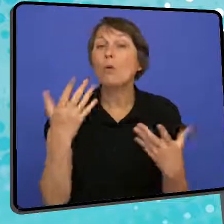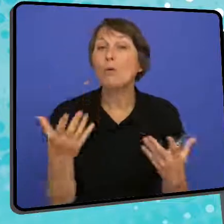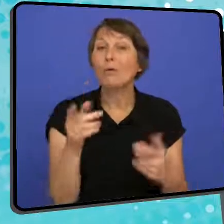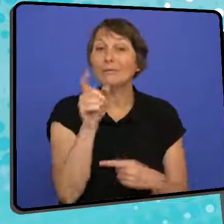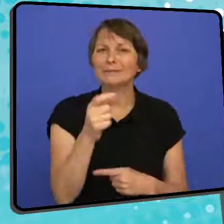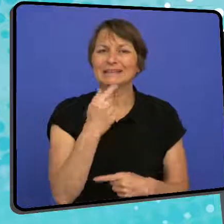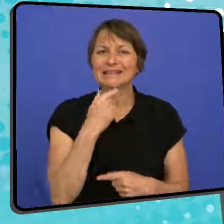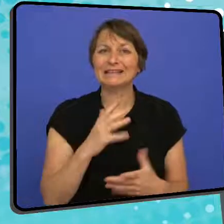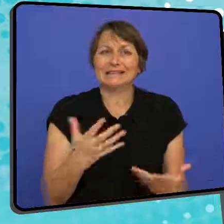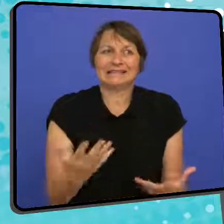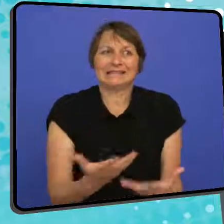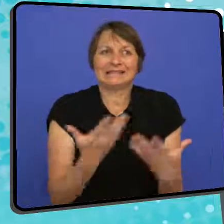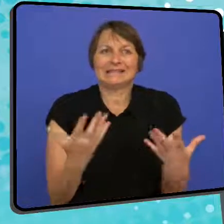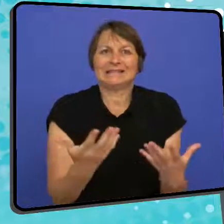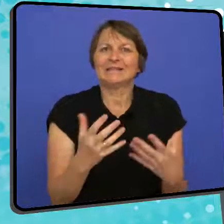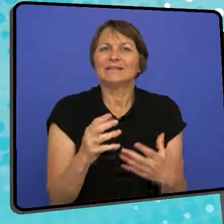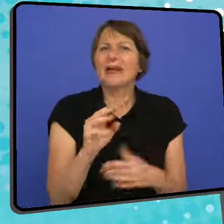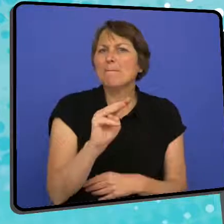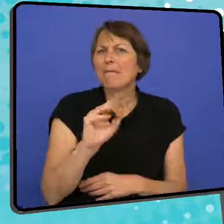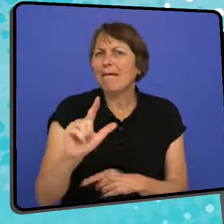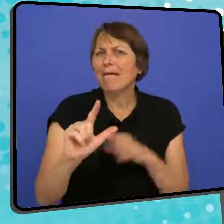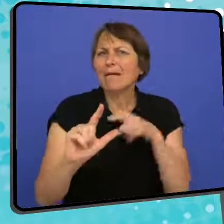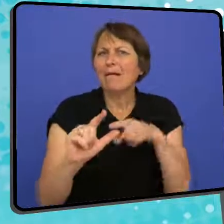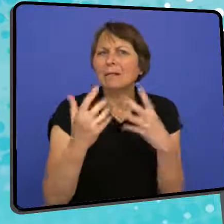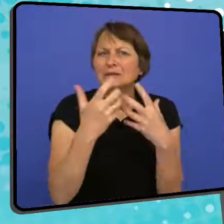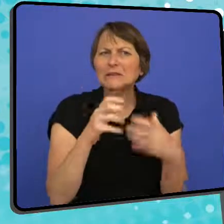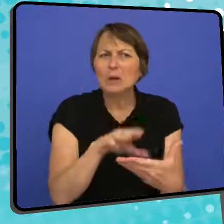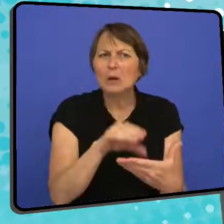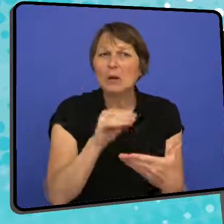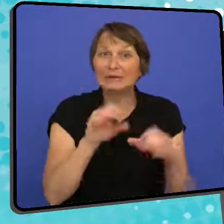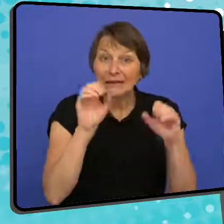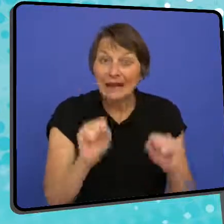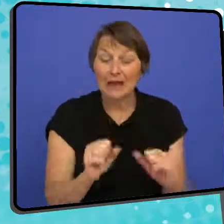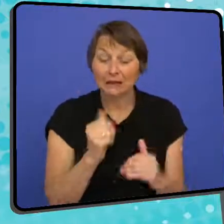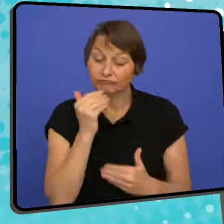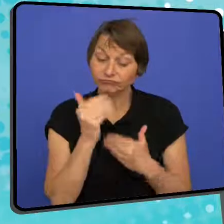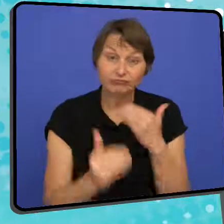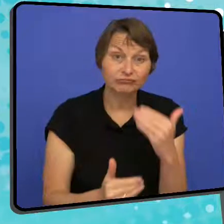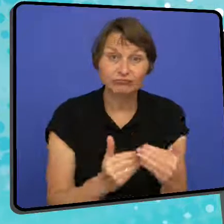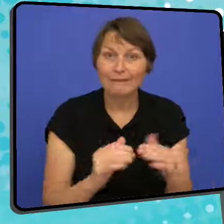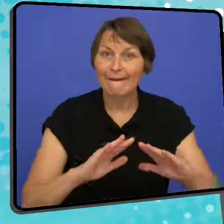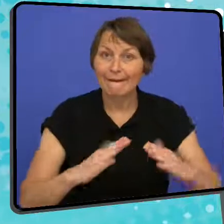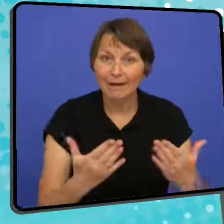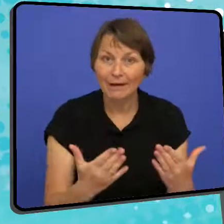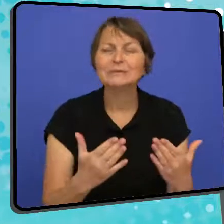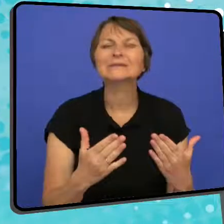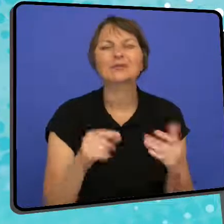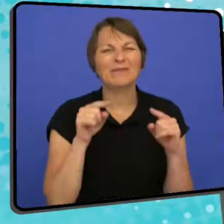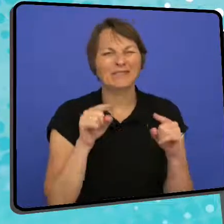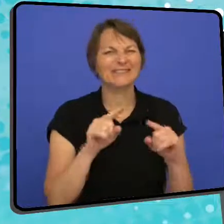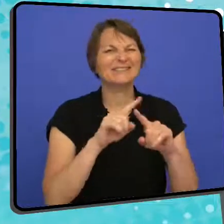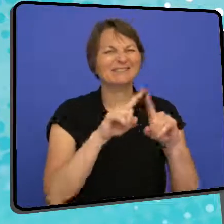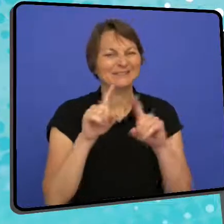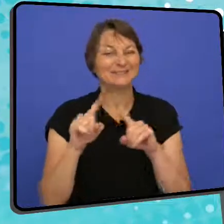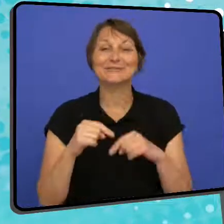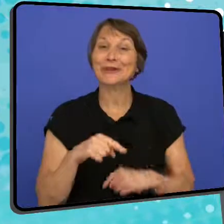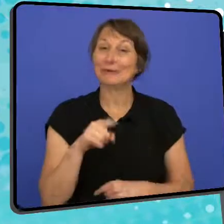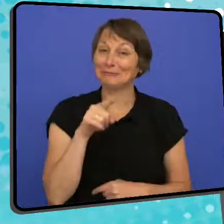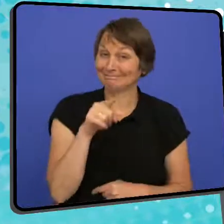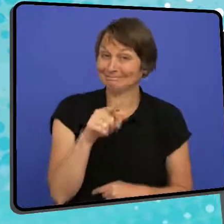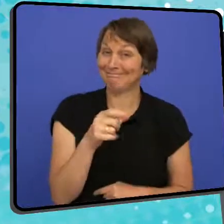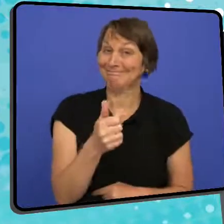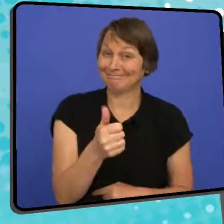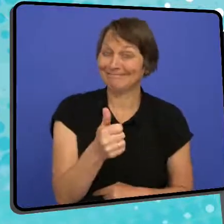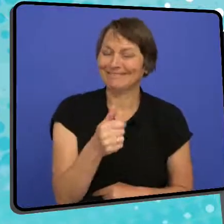what machine learning can do and what it can actually do right now, and things like that. So actually, I love that, and it's like the